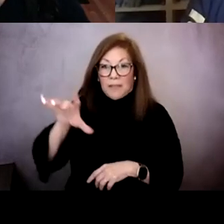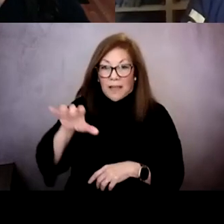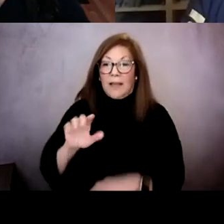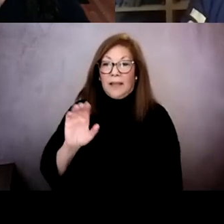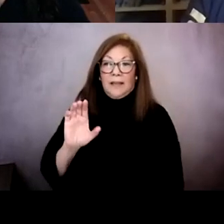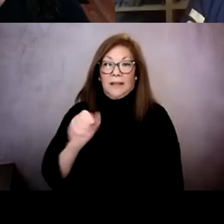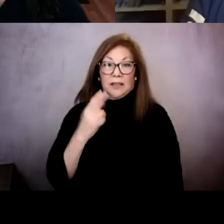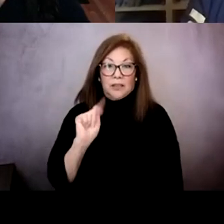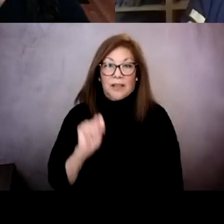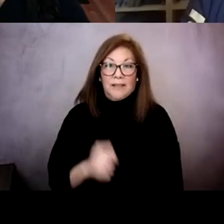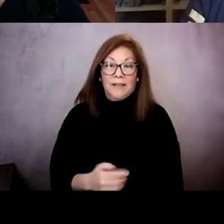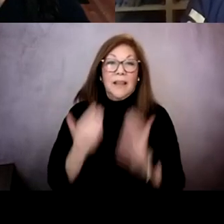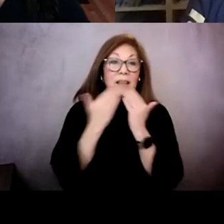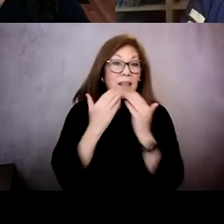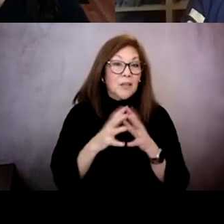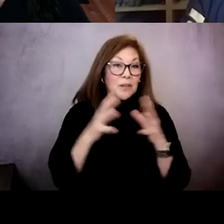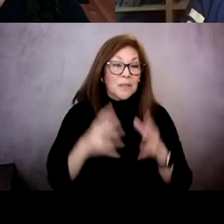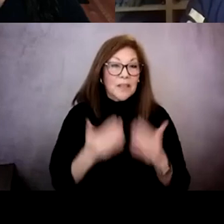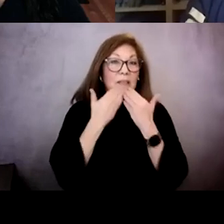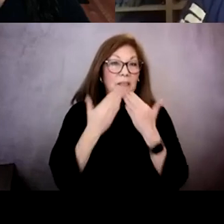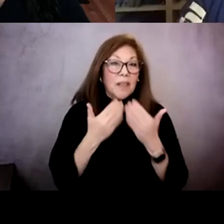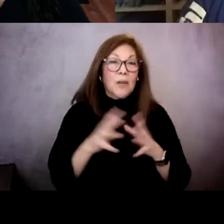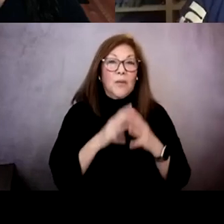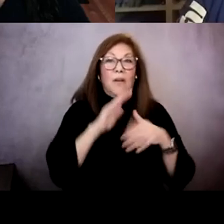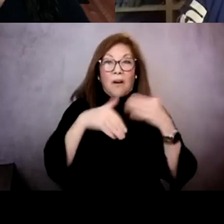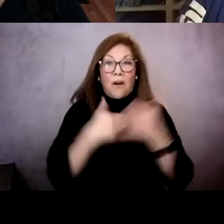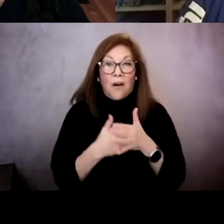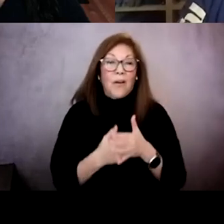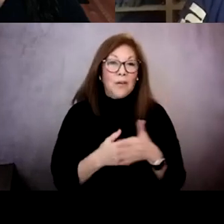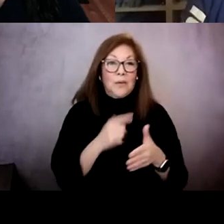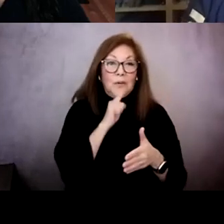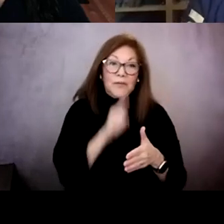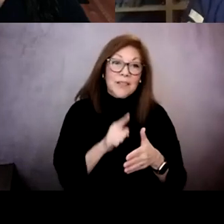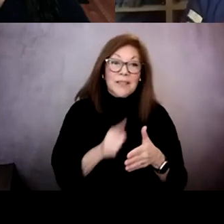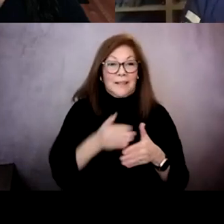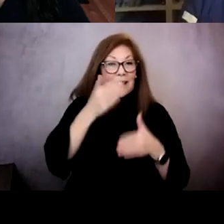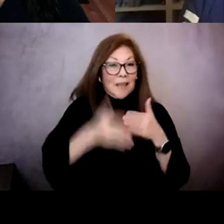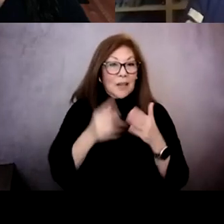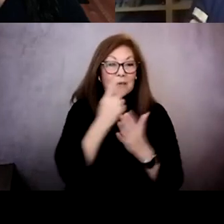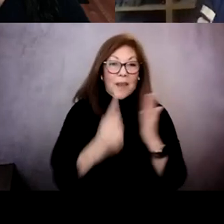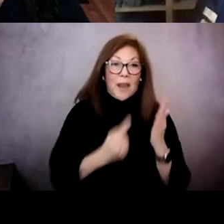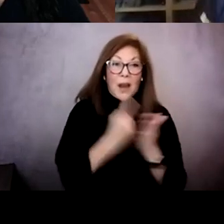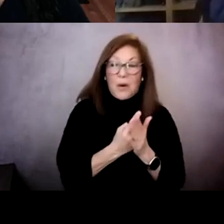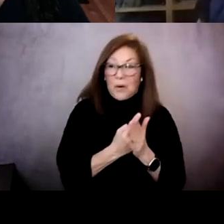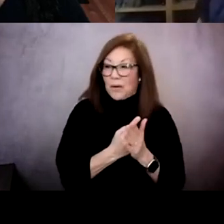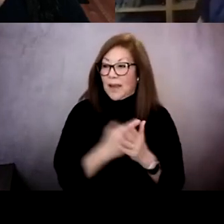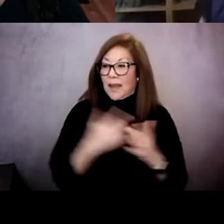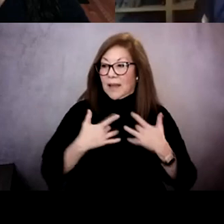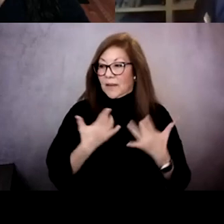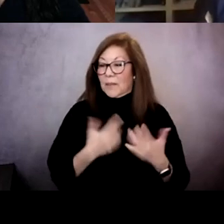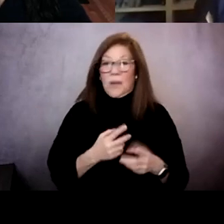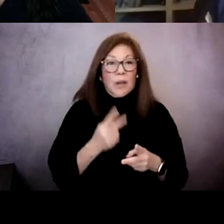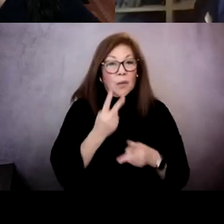Amazing. Thank you so much. And thank you all. We are officially at the end of our hour, at the end of our event. We will keep the